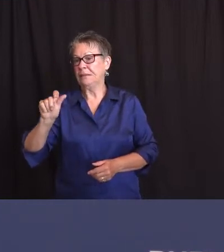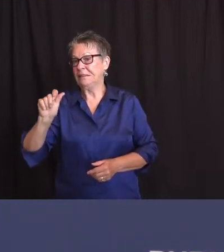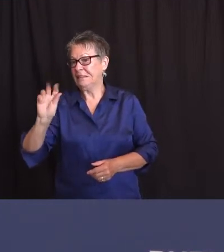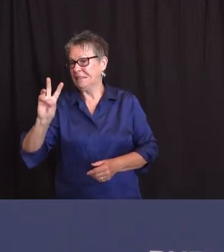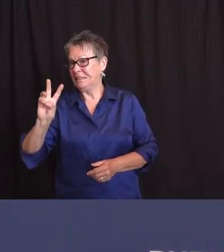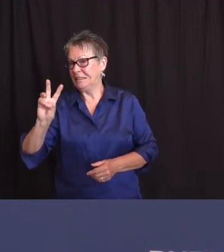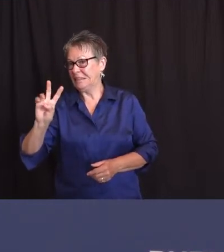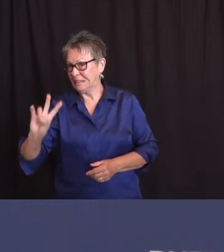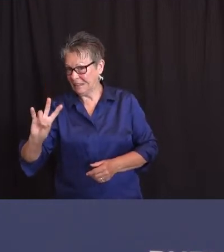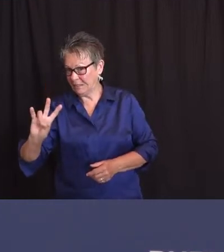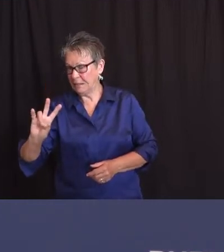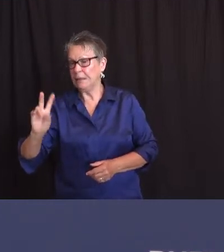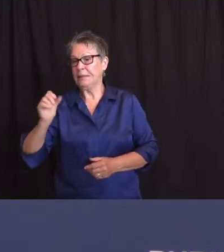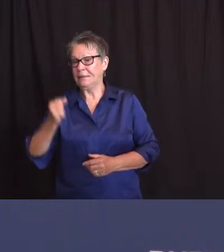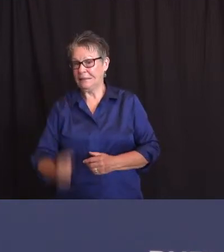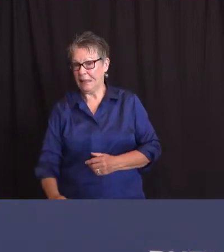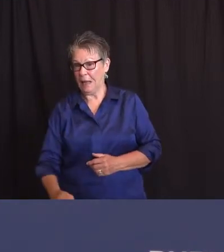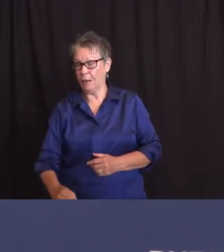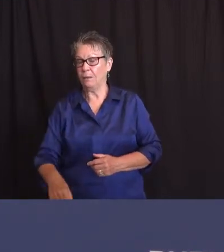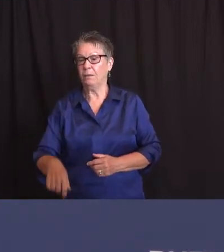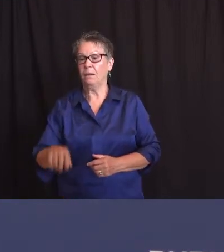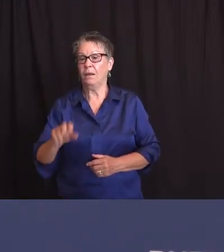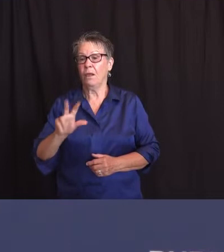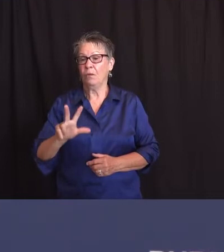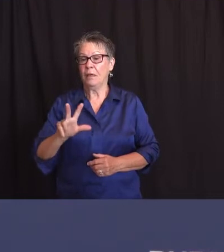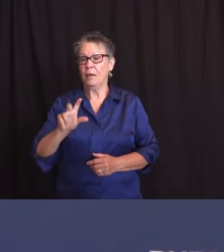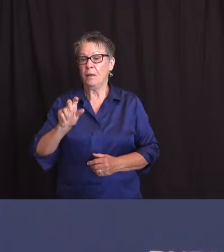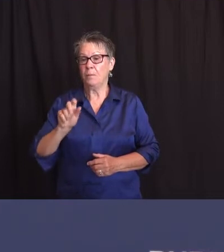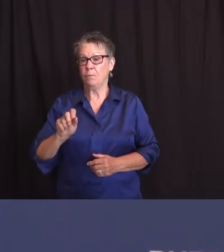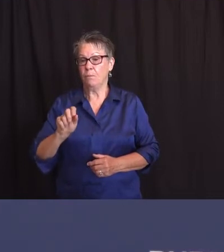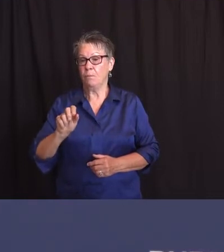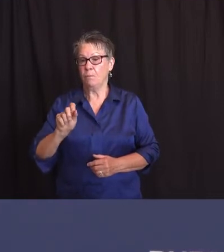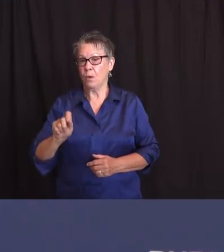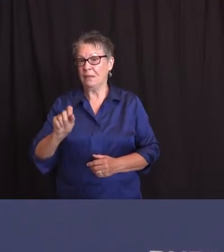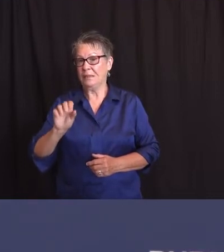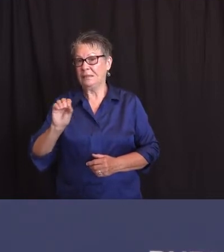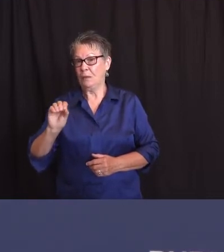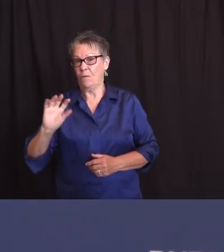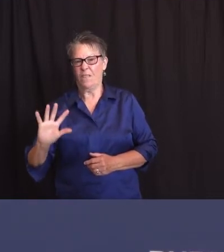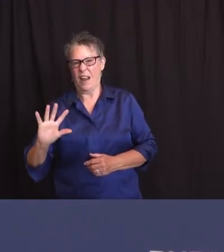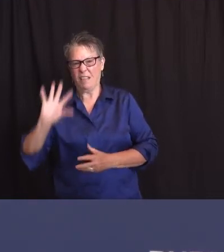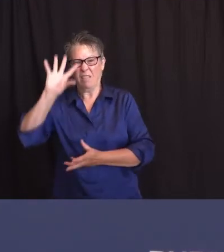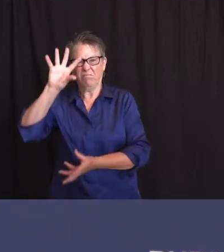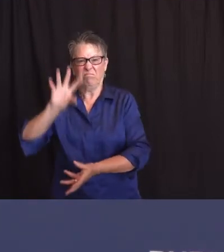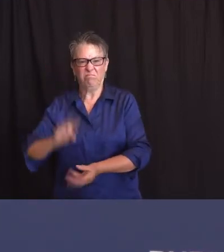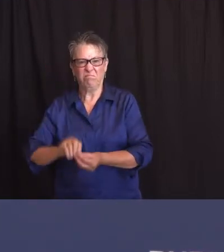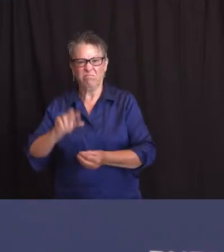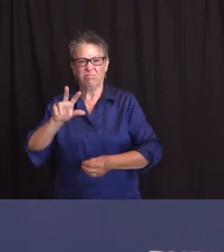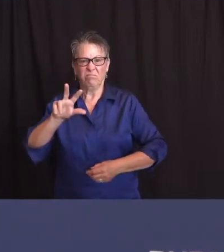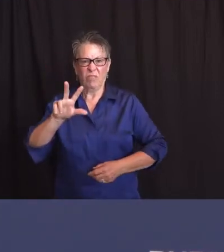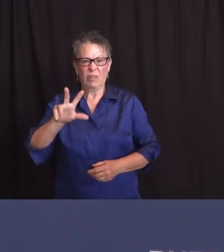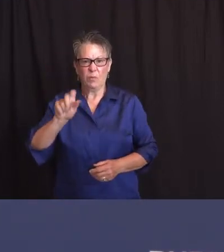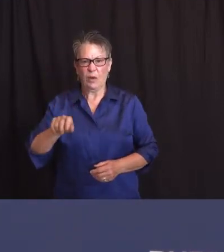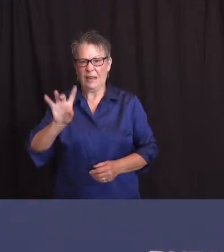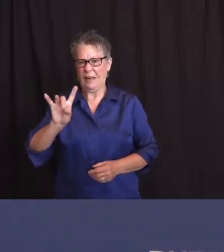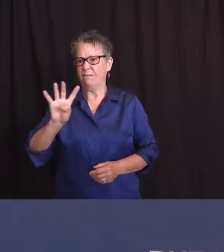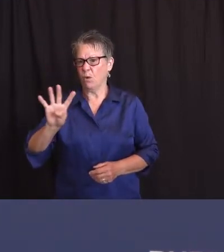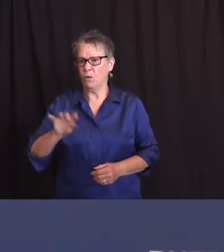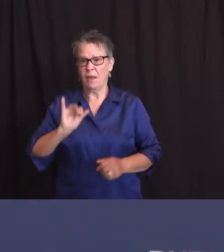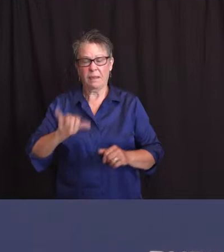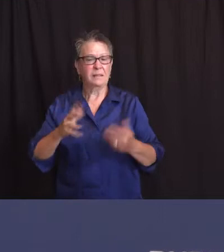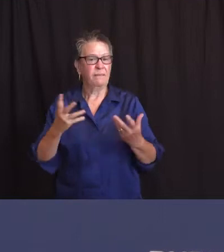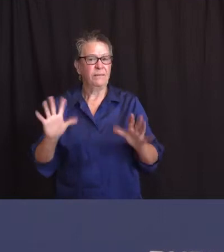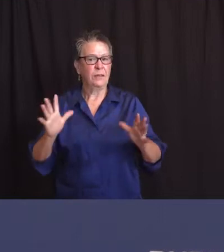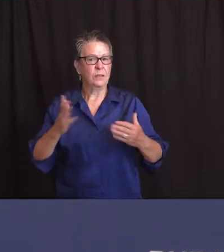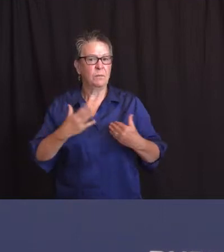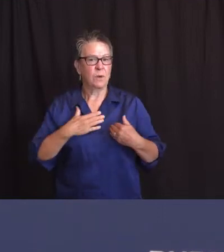4.67%. And the southern part of the state, 3.05%. So that concludes my daily report. Please continue to stay safe,